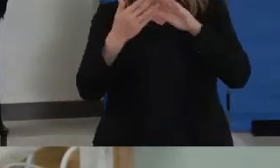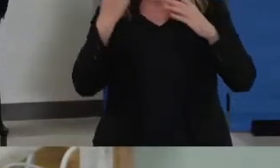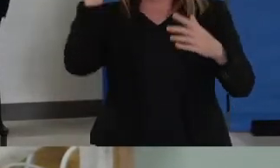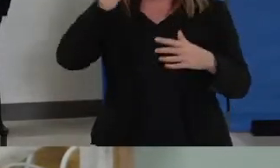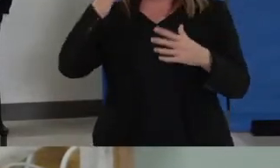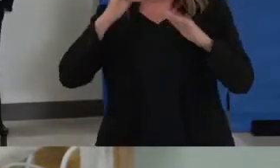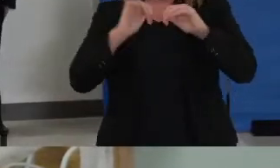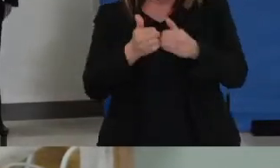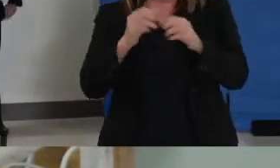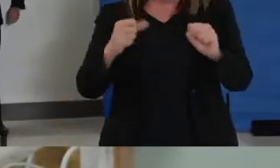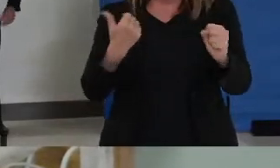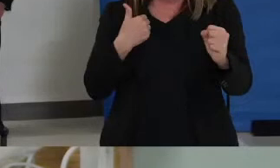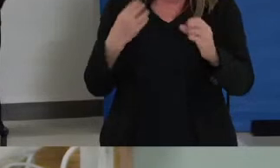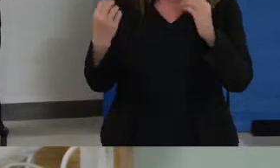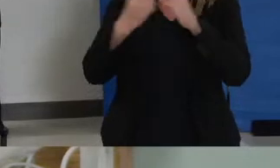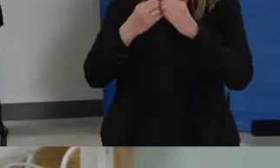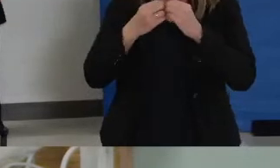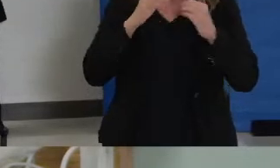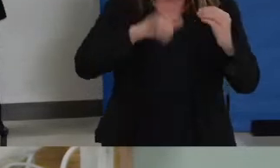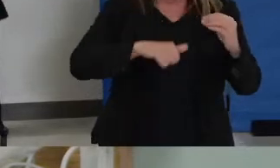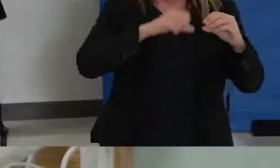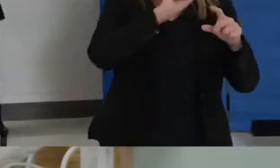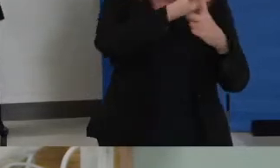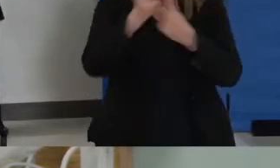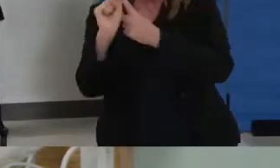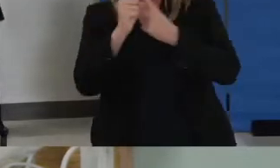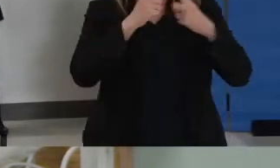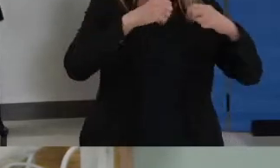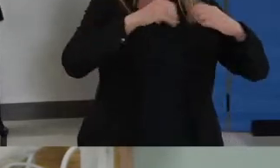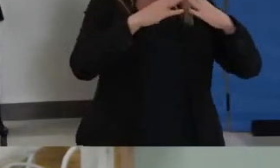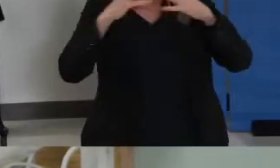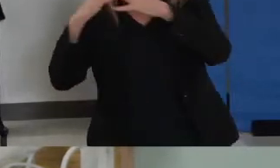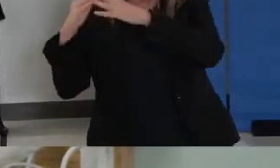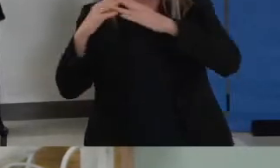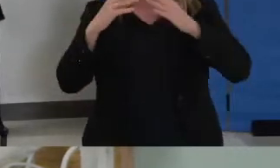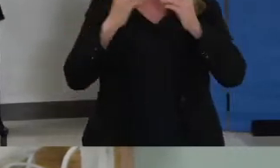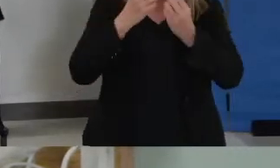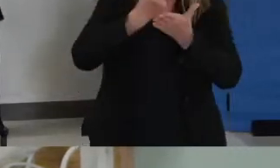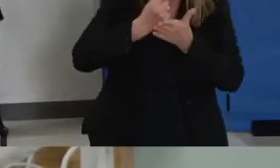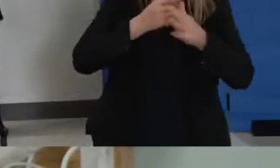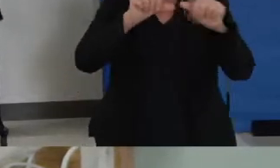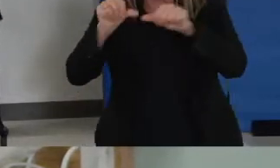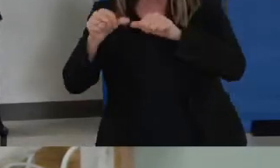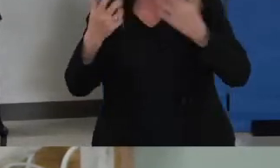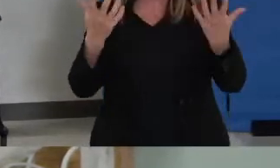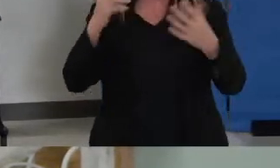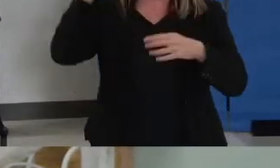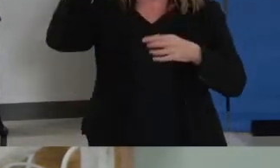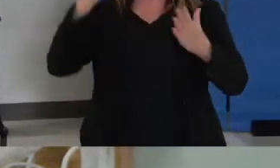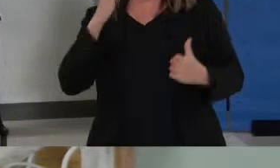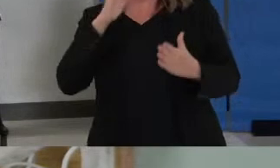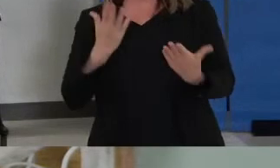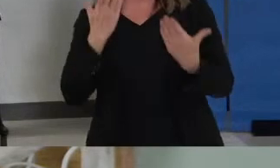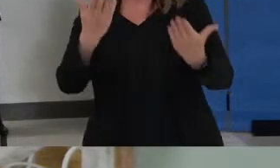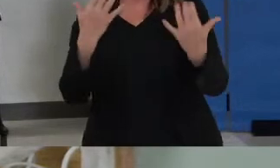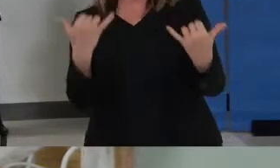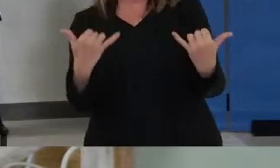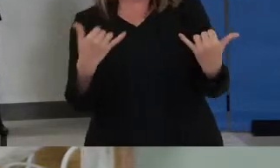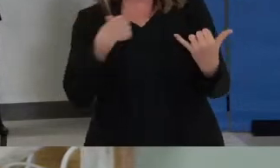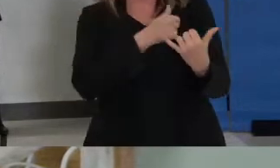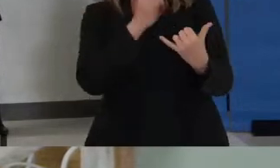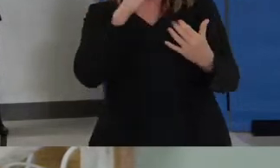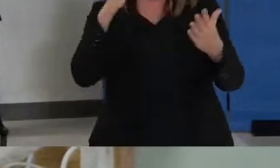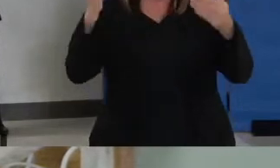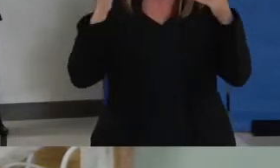how can we get more of those settings, more of those treatment slots? The governor is suggesting today that we move forward